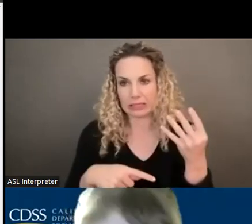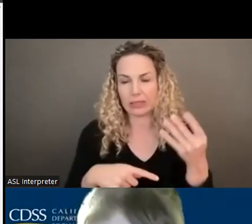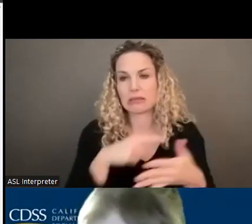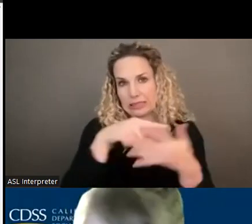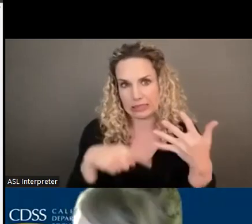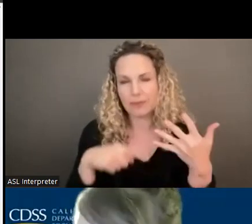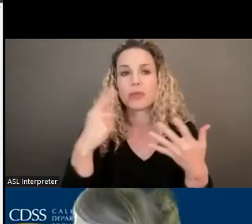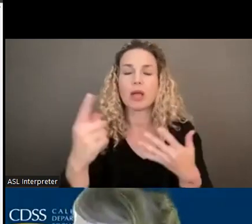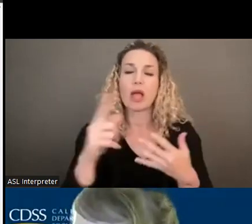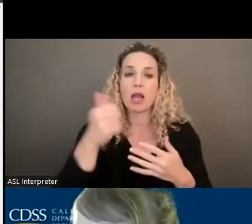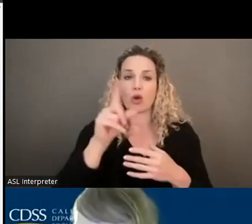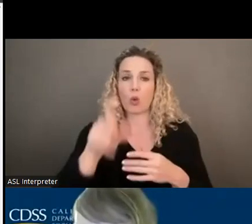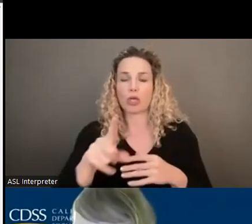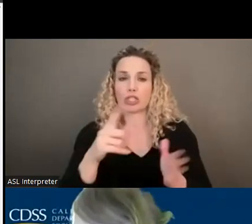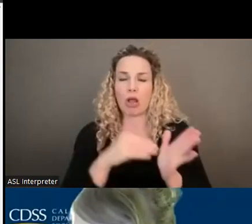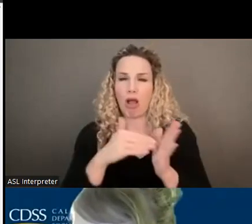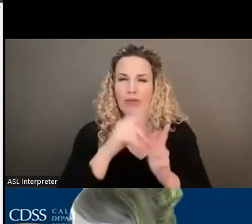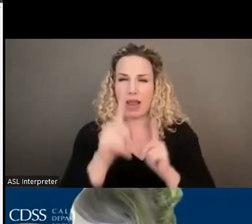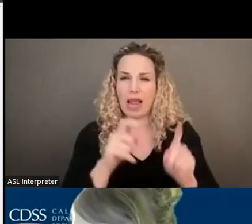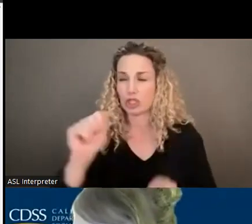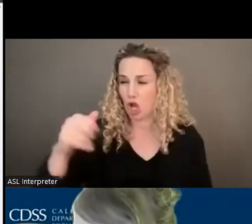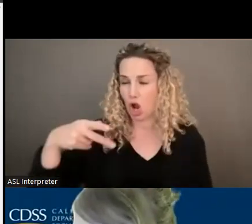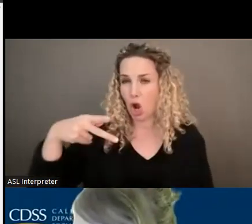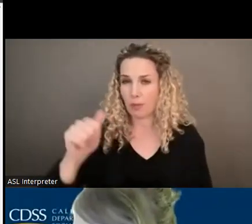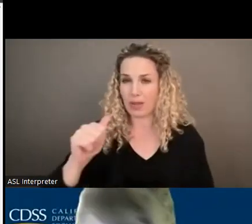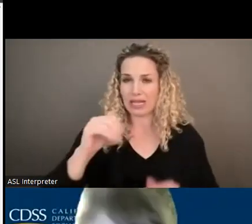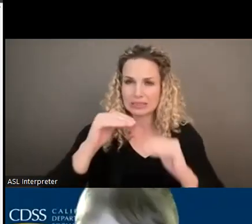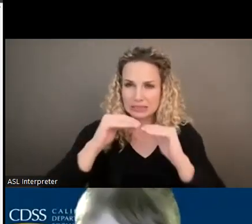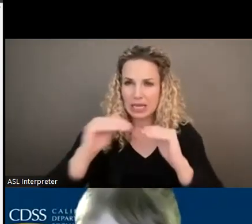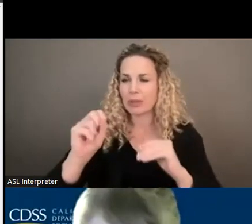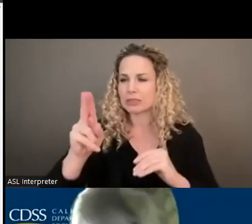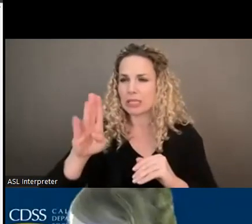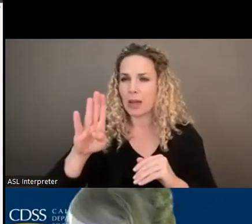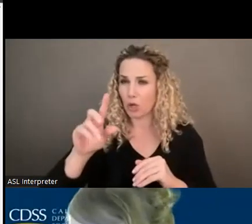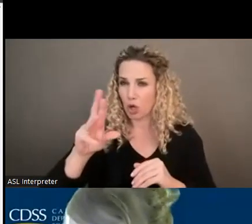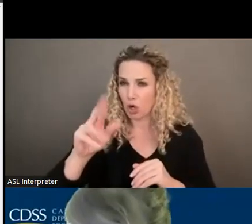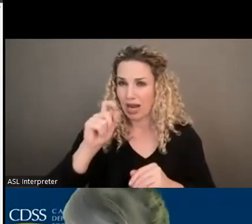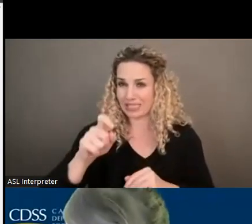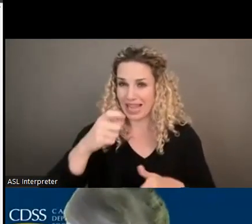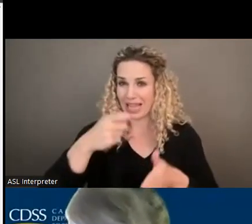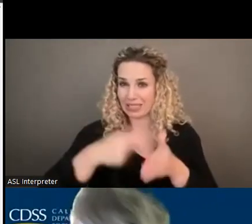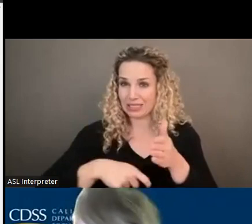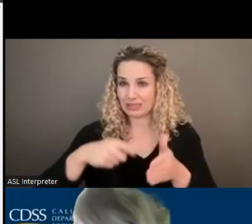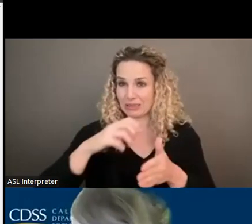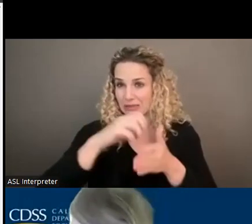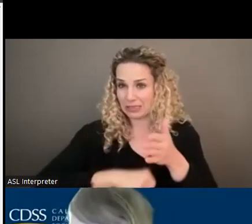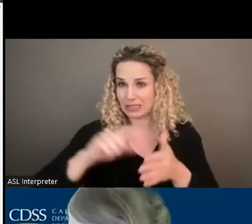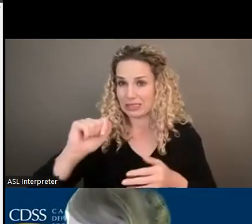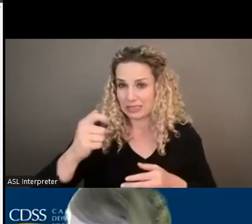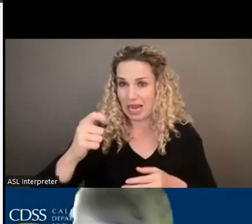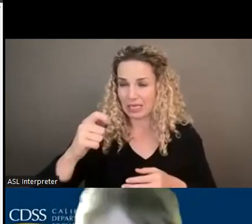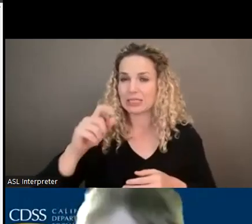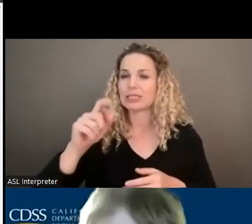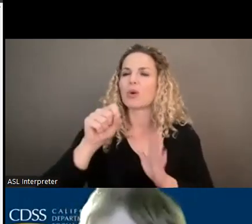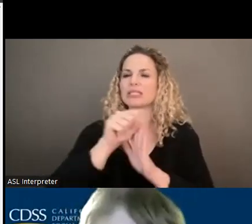question that we get often is, are ARPA stabilization subgrants taxable? And the answer is yes. State tax rules